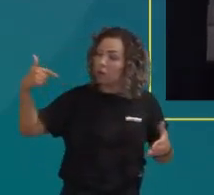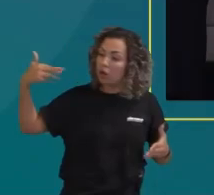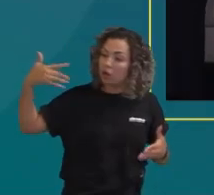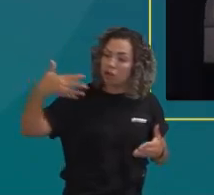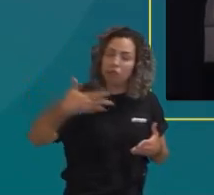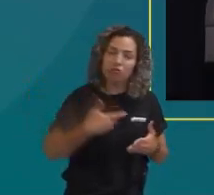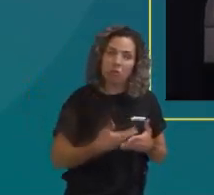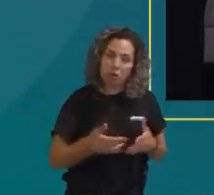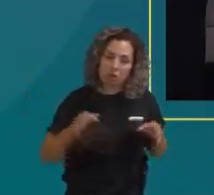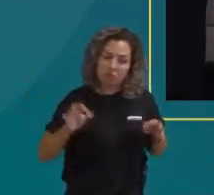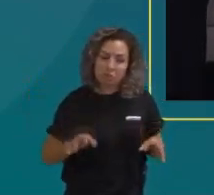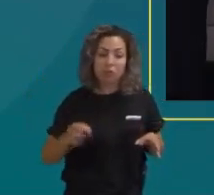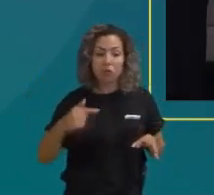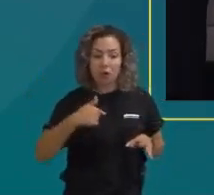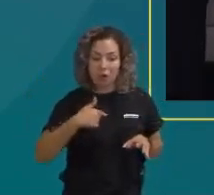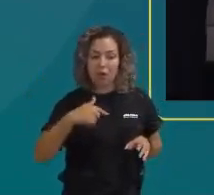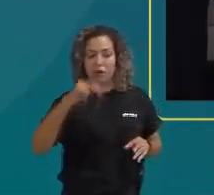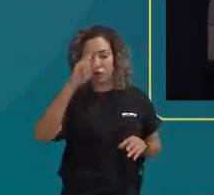story